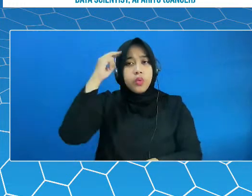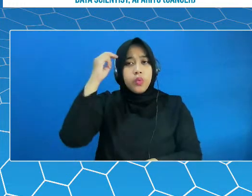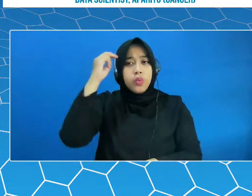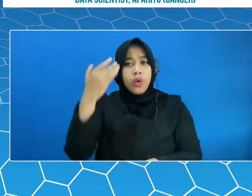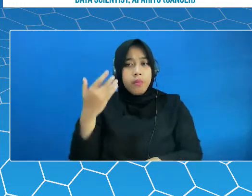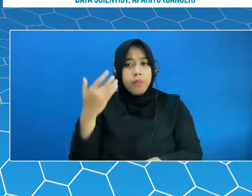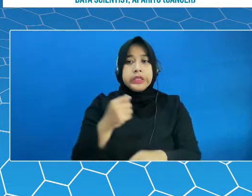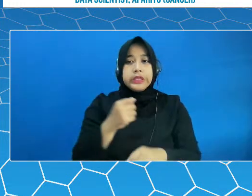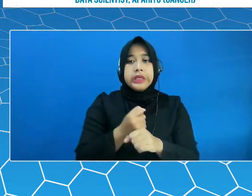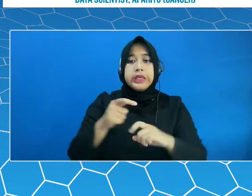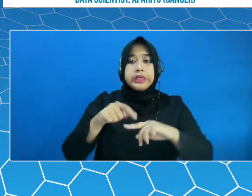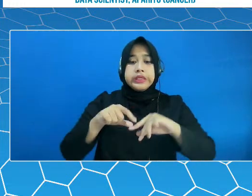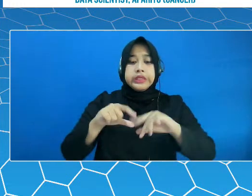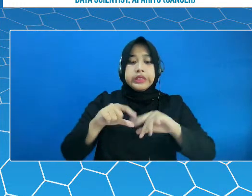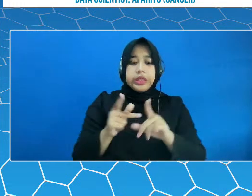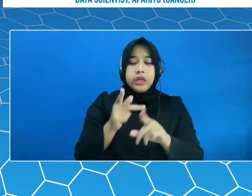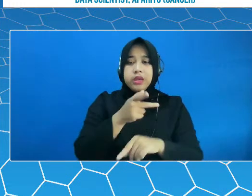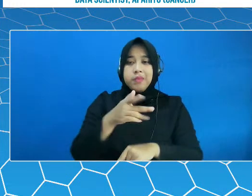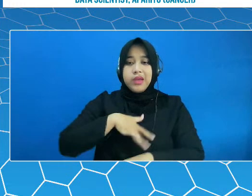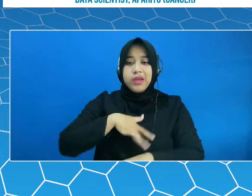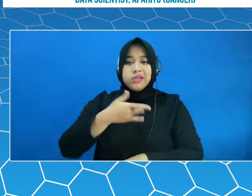please.